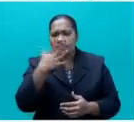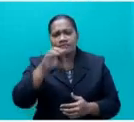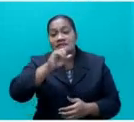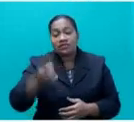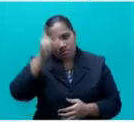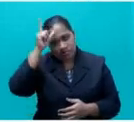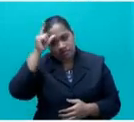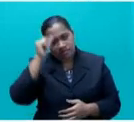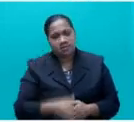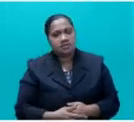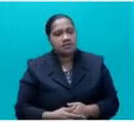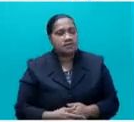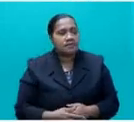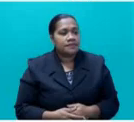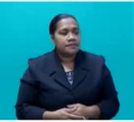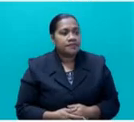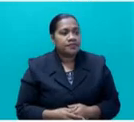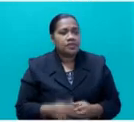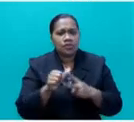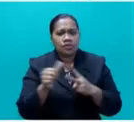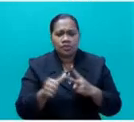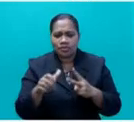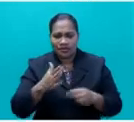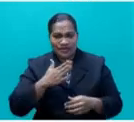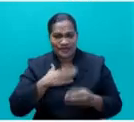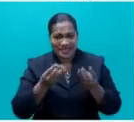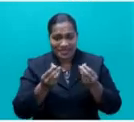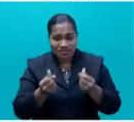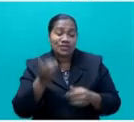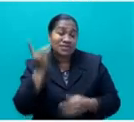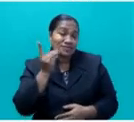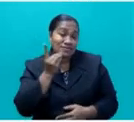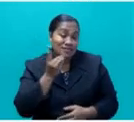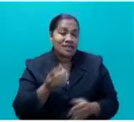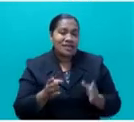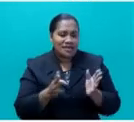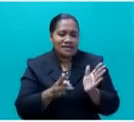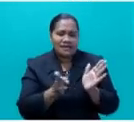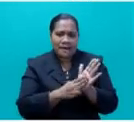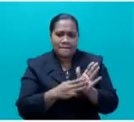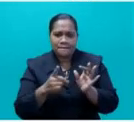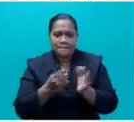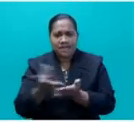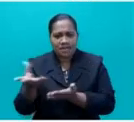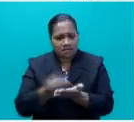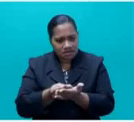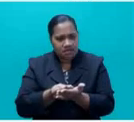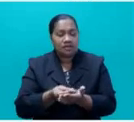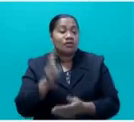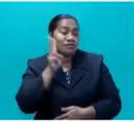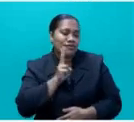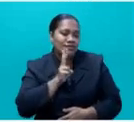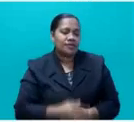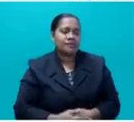sir, and obviously through the convenient means of MyCash, which is through Digicel, and M-Pesa through Vodafone. Mr. Speaker, sir, in the budget we